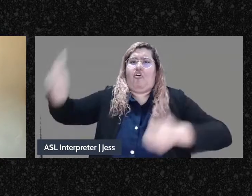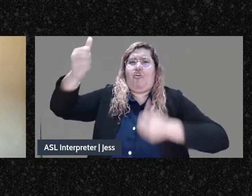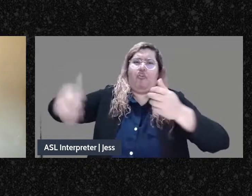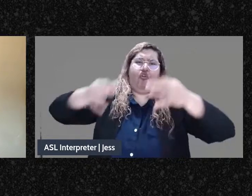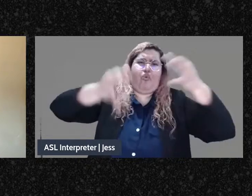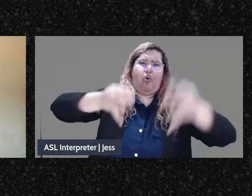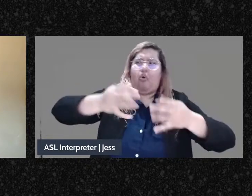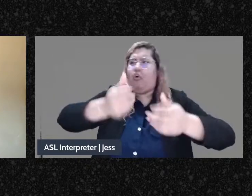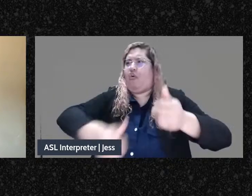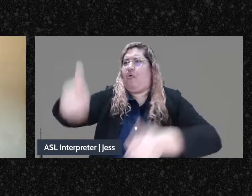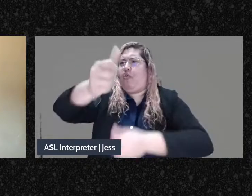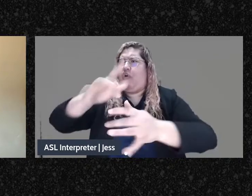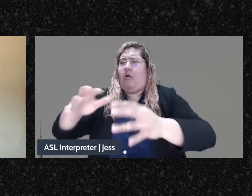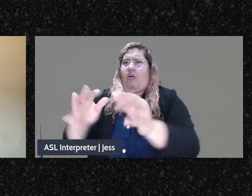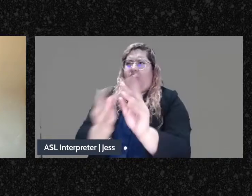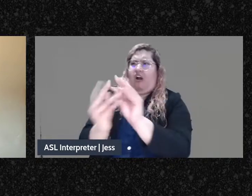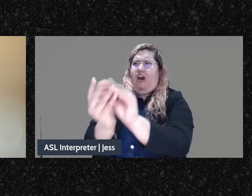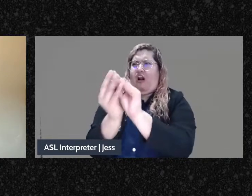boardrooms.